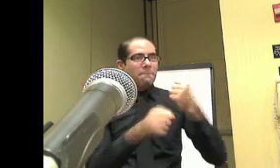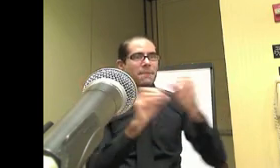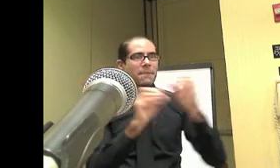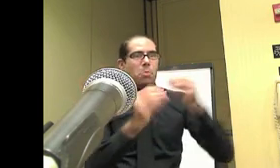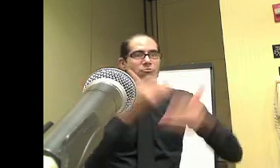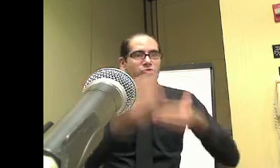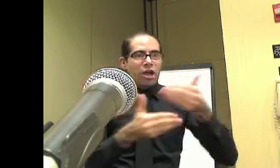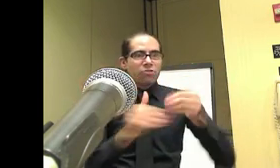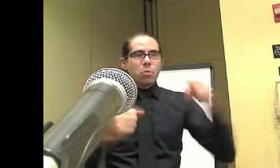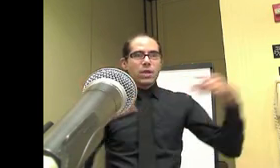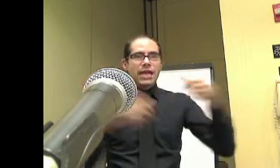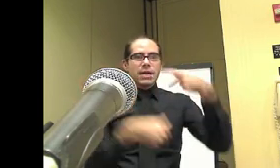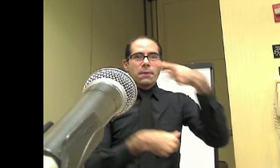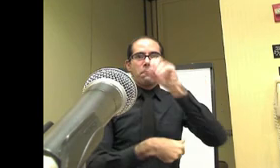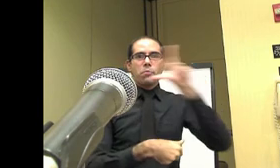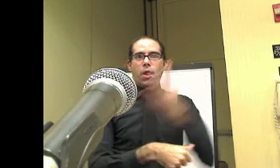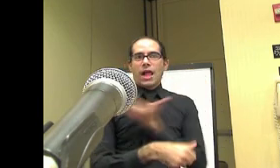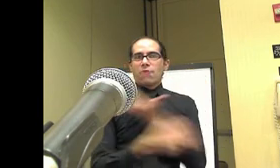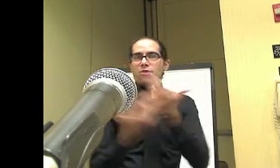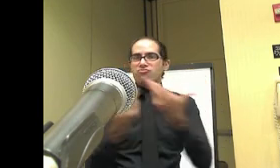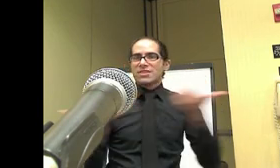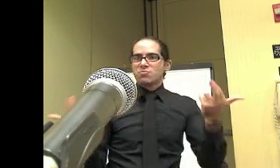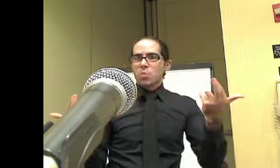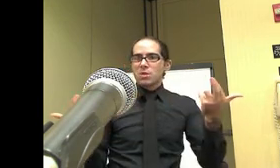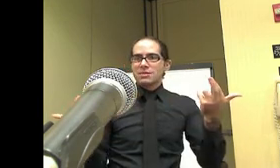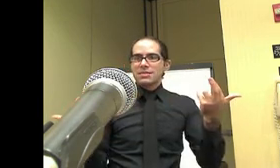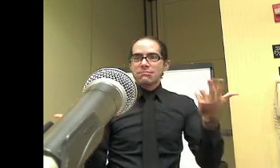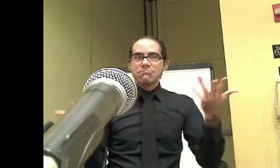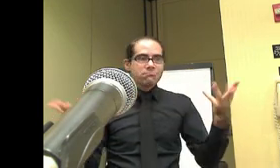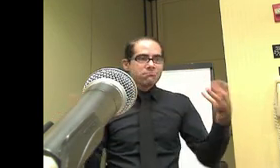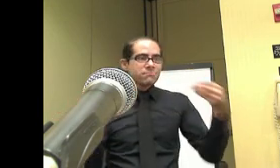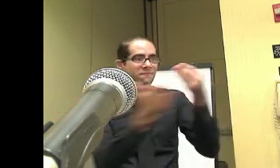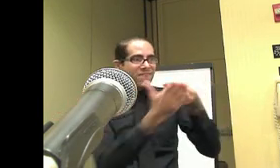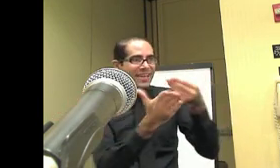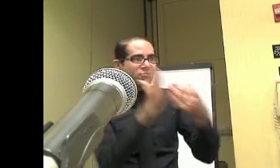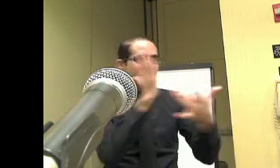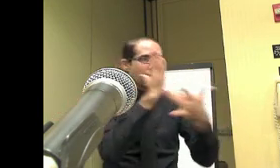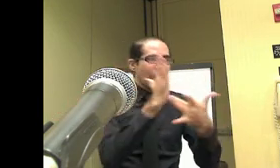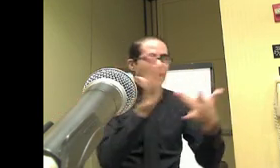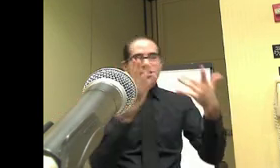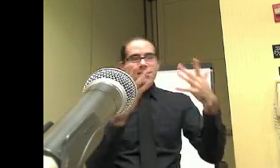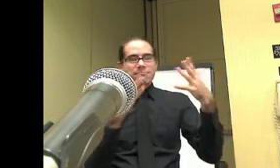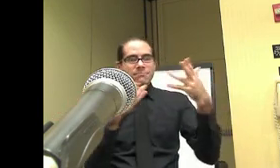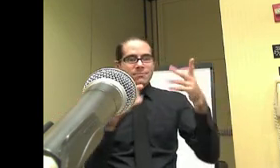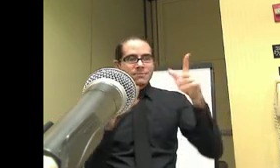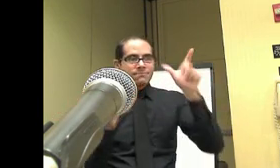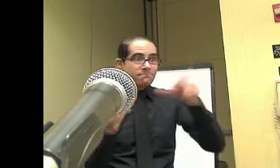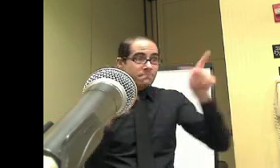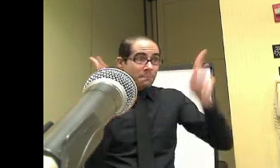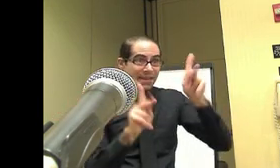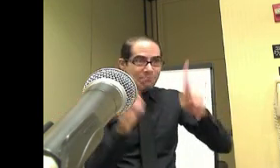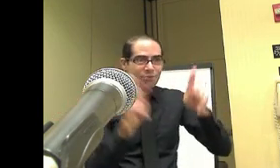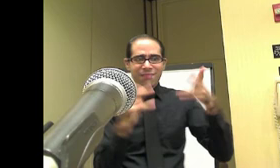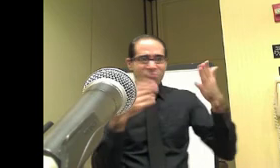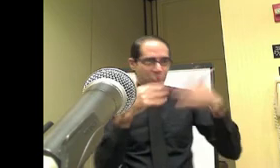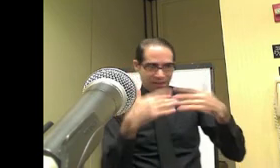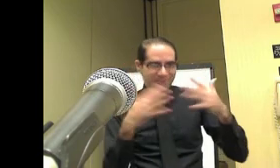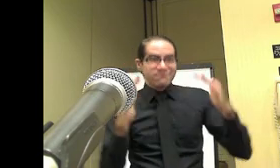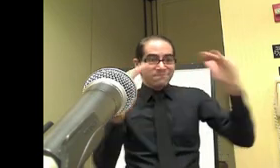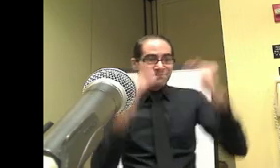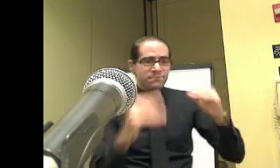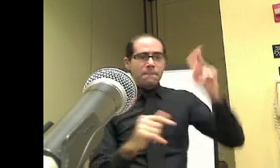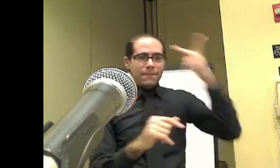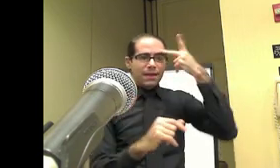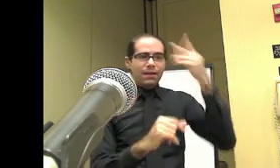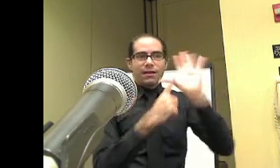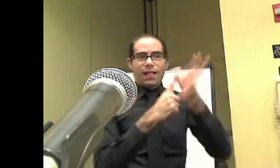why can we not come together in a synergistic effort and pool our resources and the funding and just